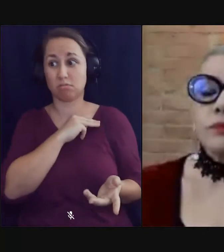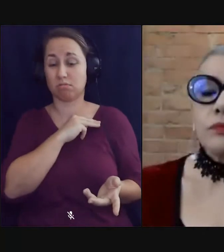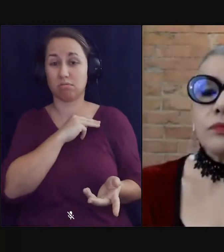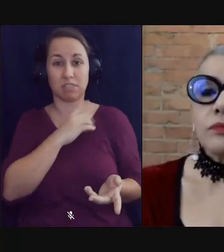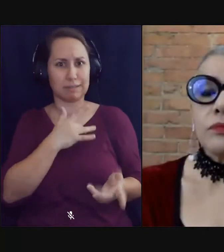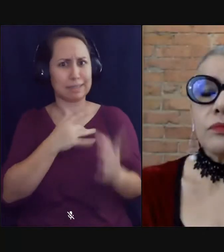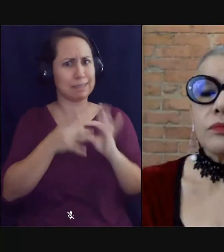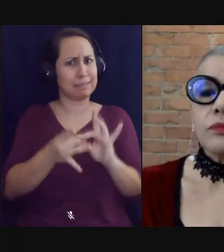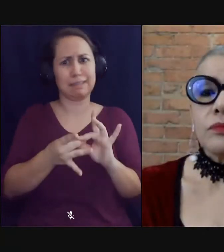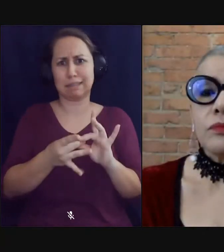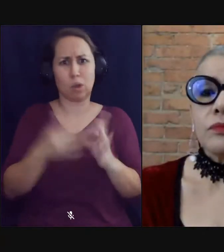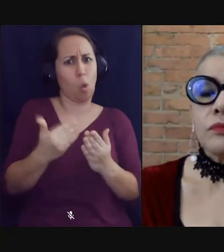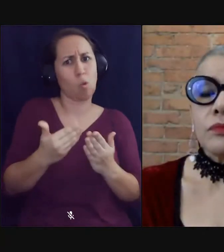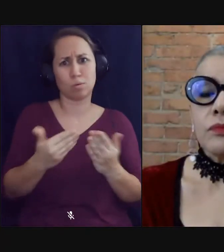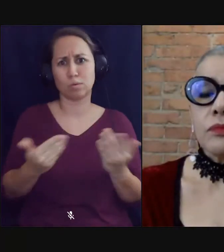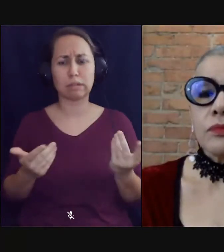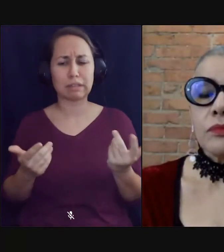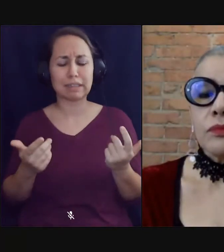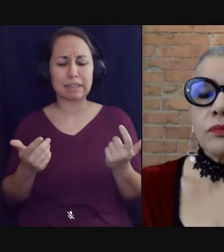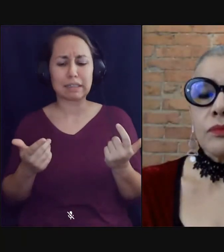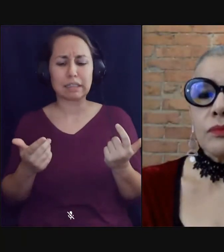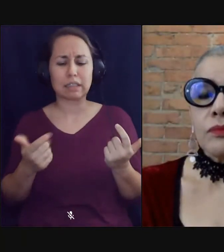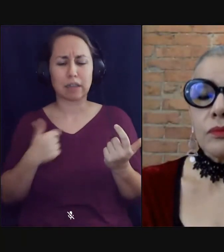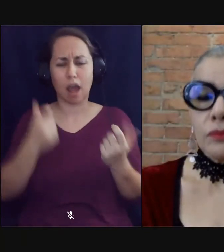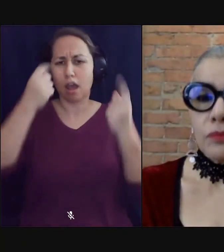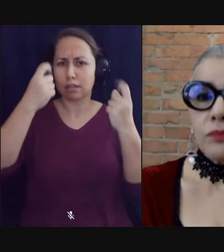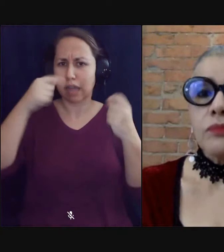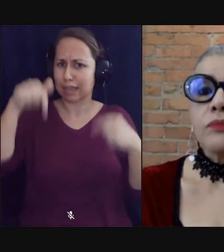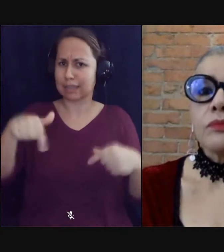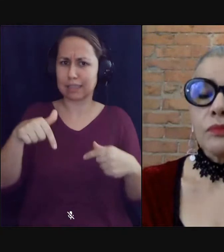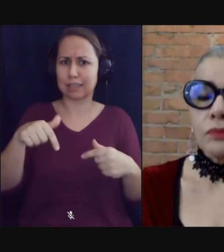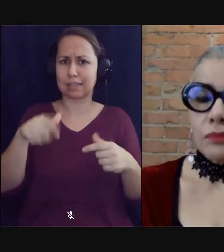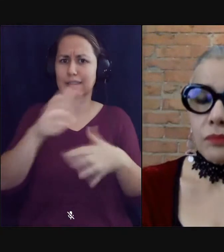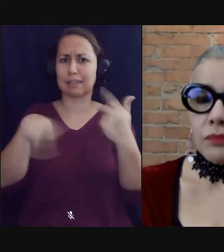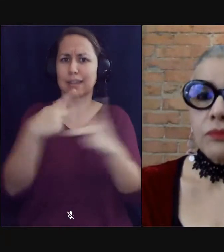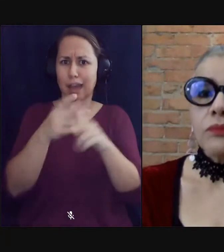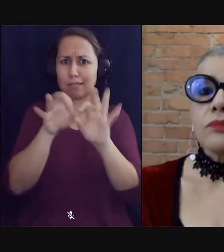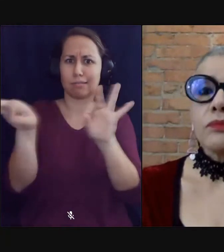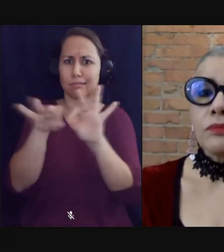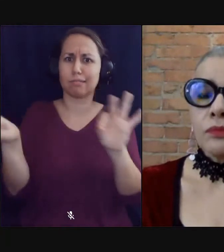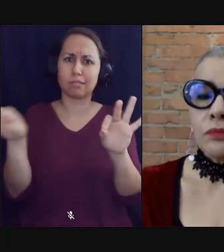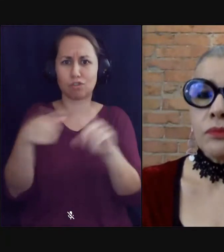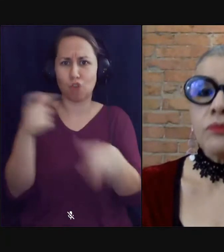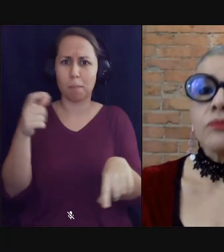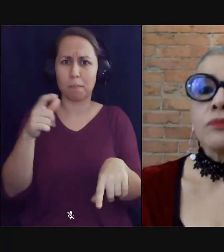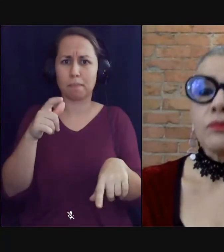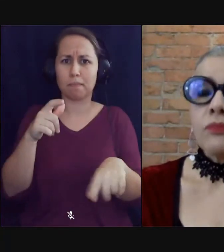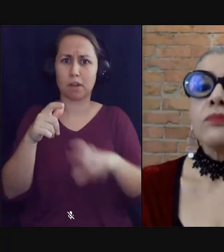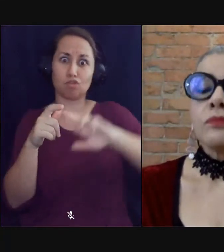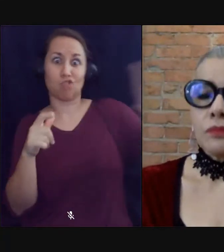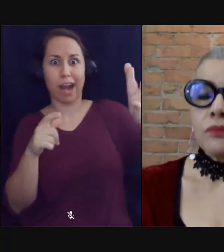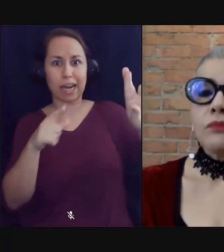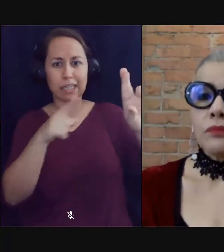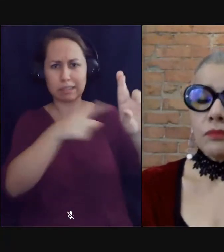understood always the sort of wages of this rhetoric and allowing the far right to organize unchecked. And